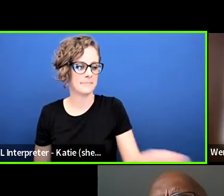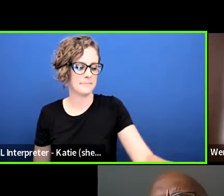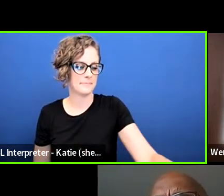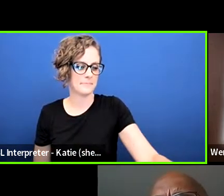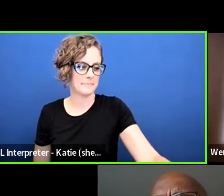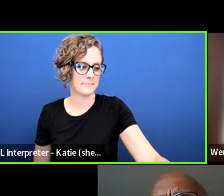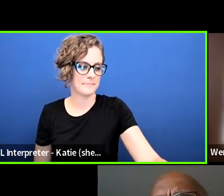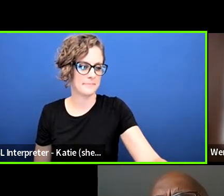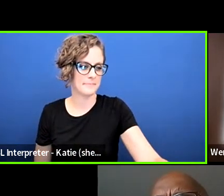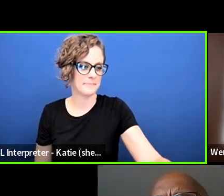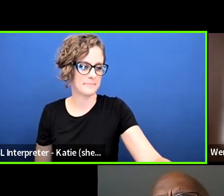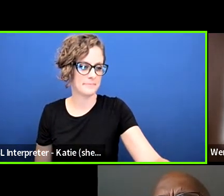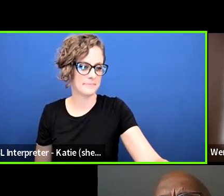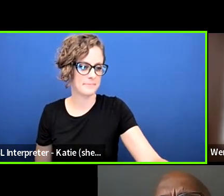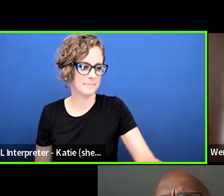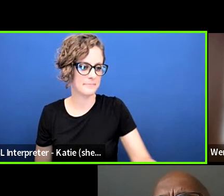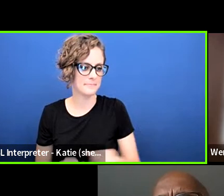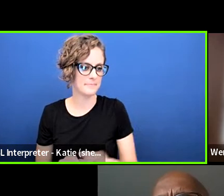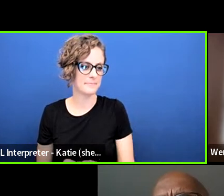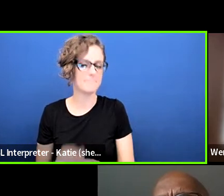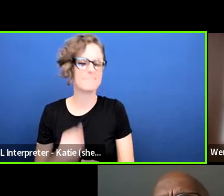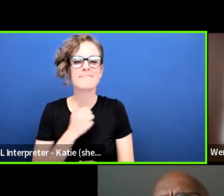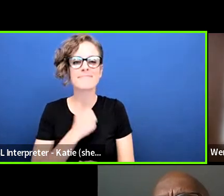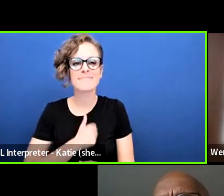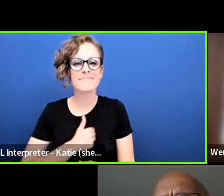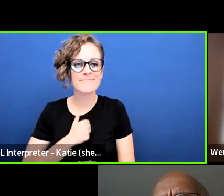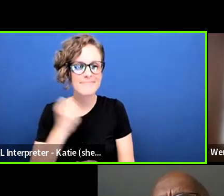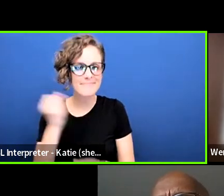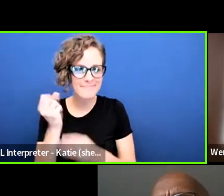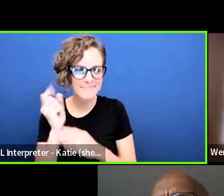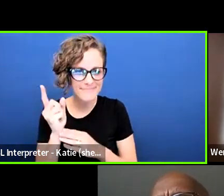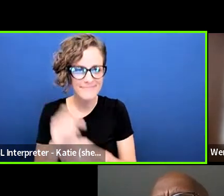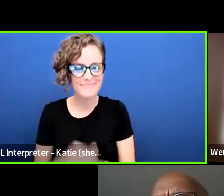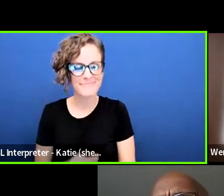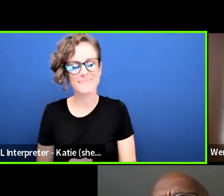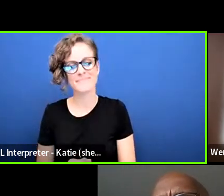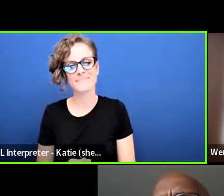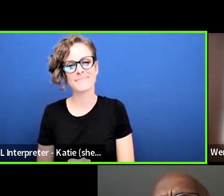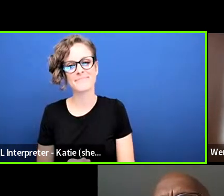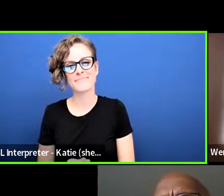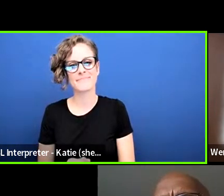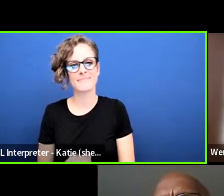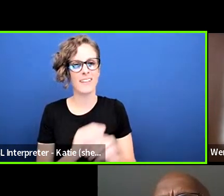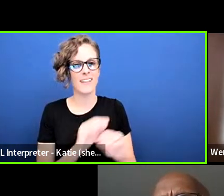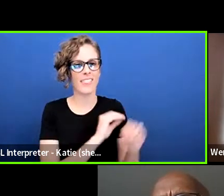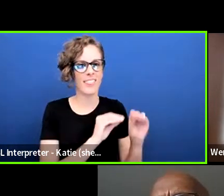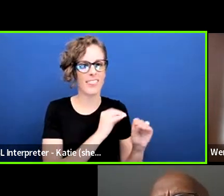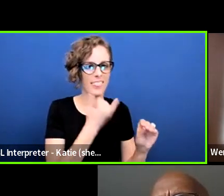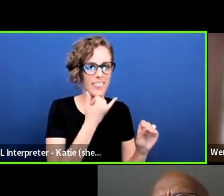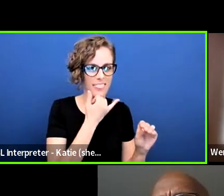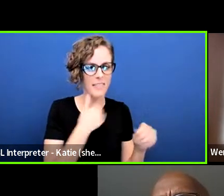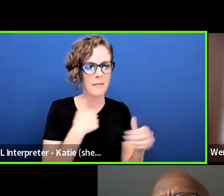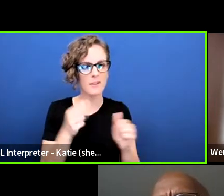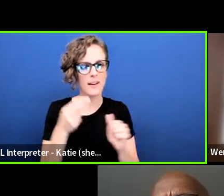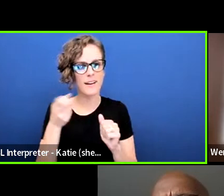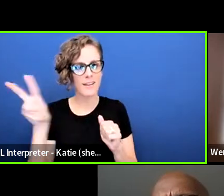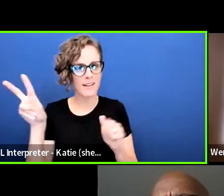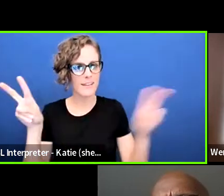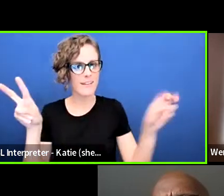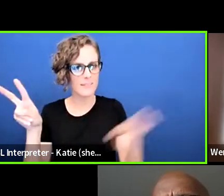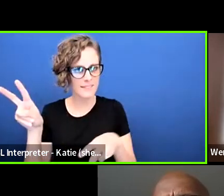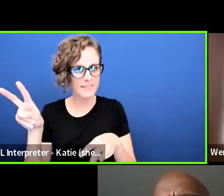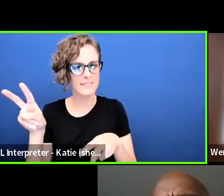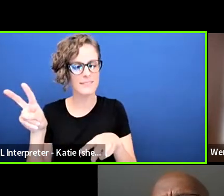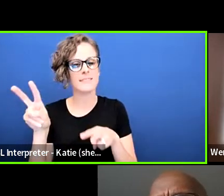Sorry, everybody. Everyone moved except for the people who are supposed to come in here. Let me try to move them somewhere else.